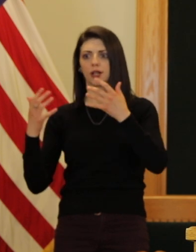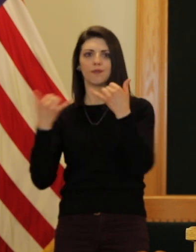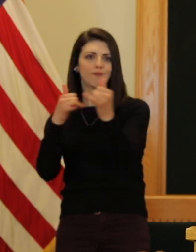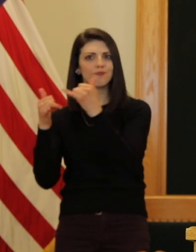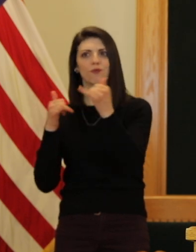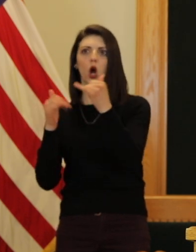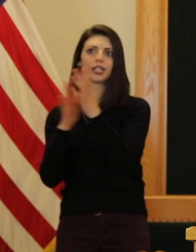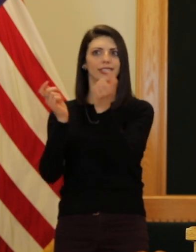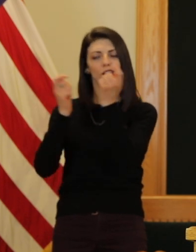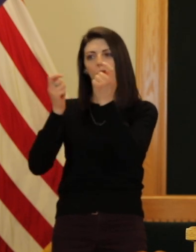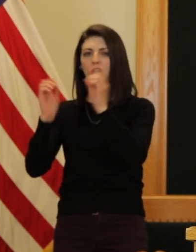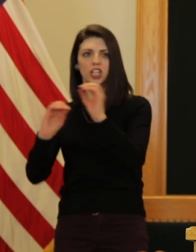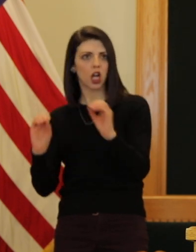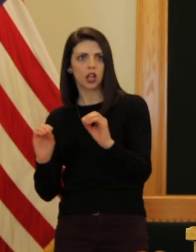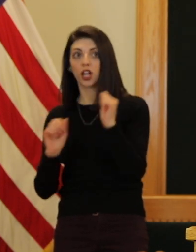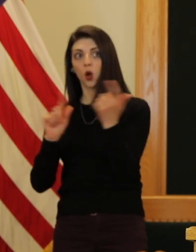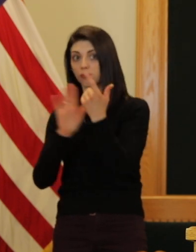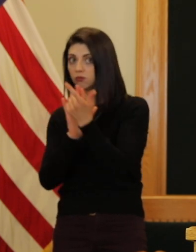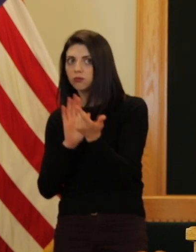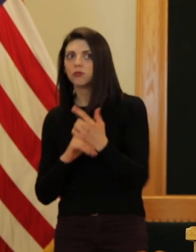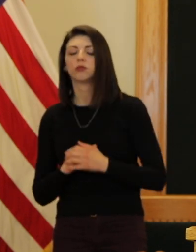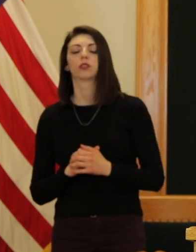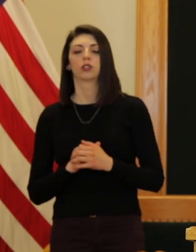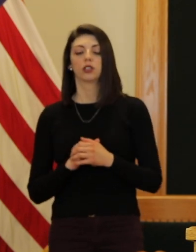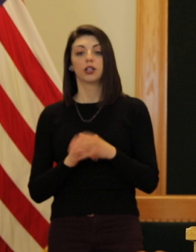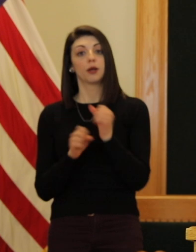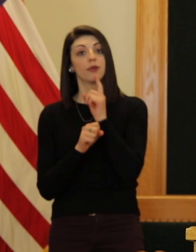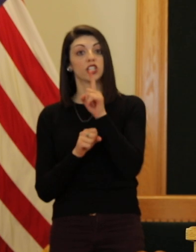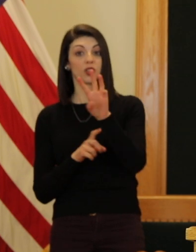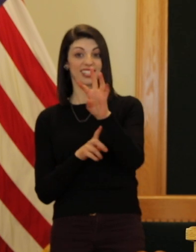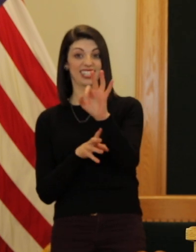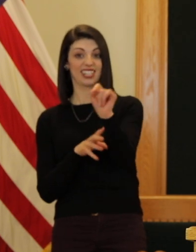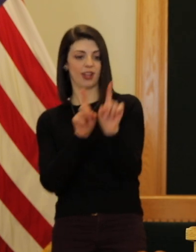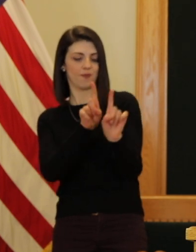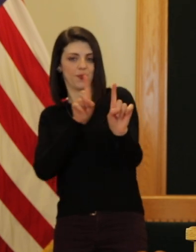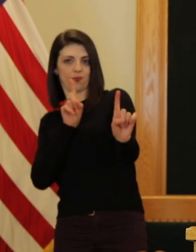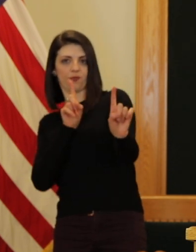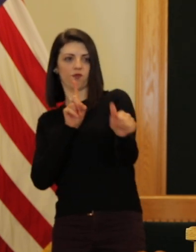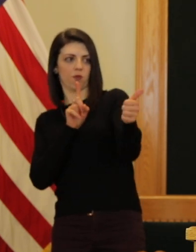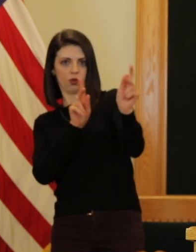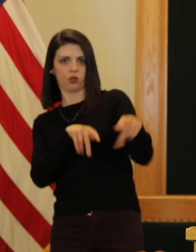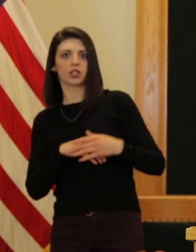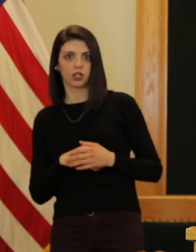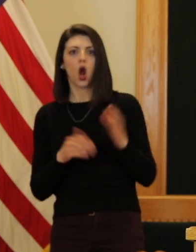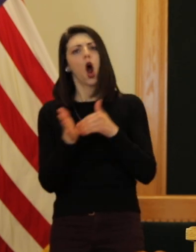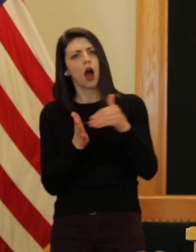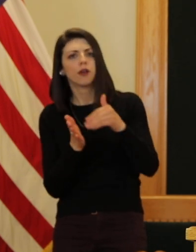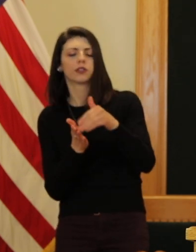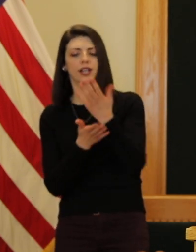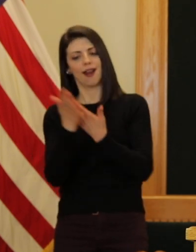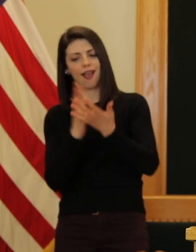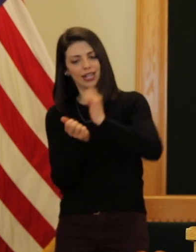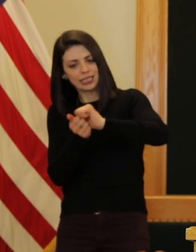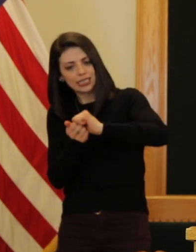non-essential gatherings of any size are banned. Keep 6 feet away from people. Wash your hands often with soap and water for at